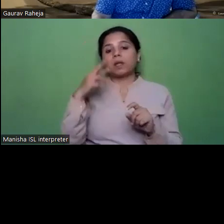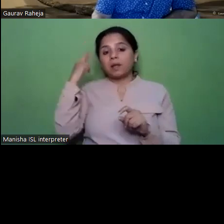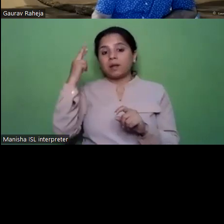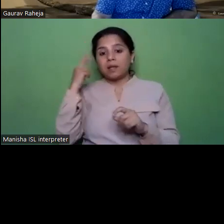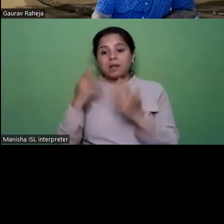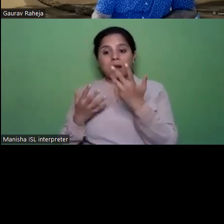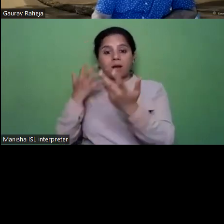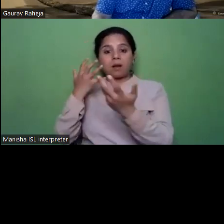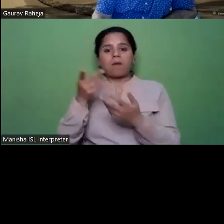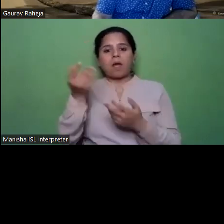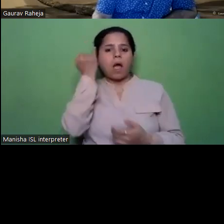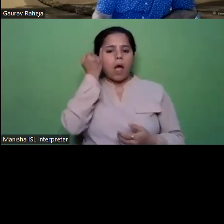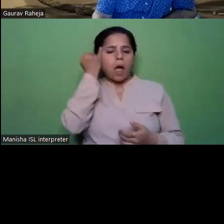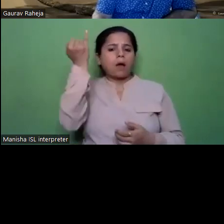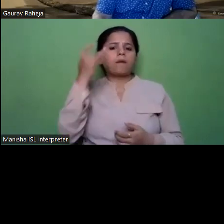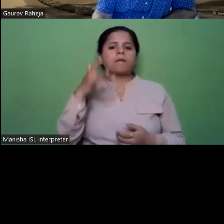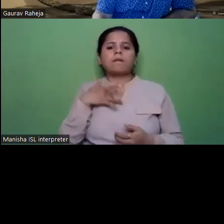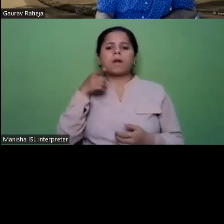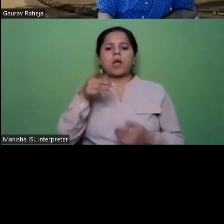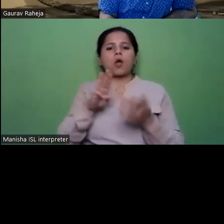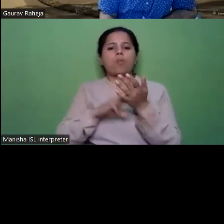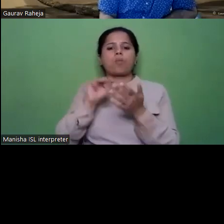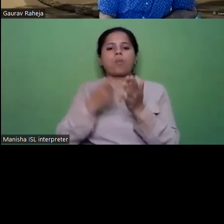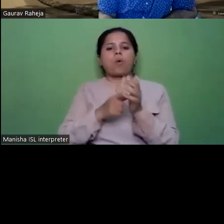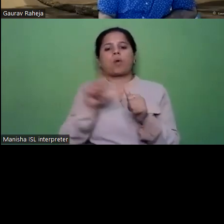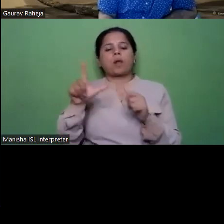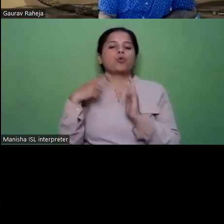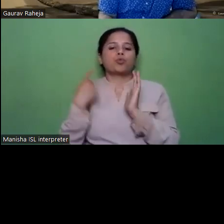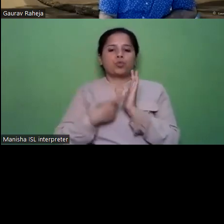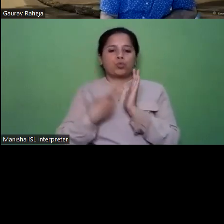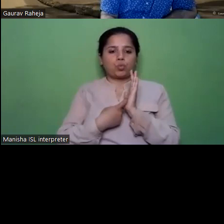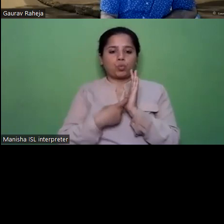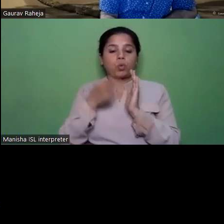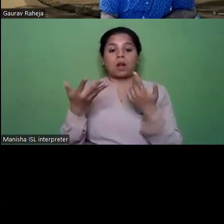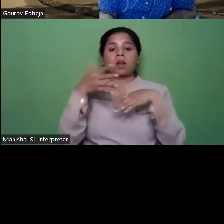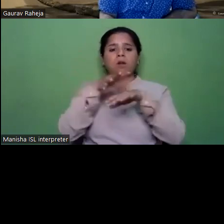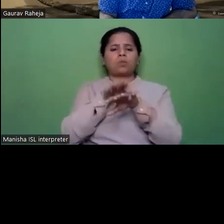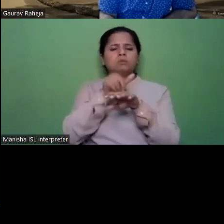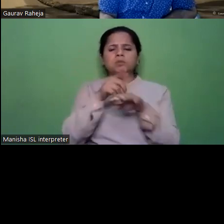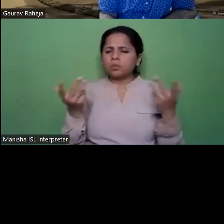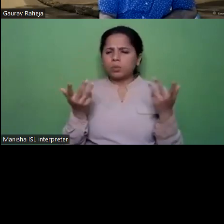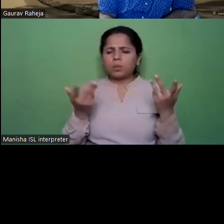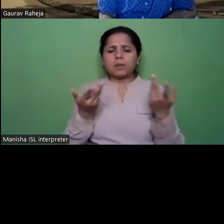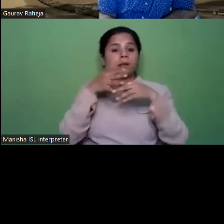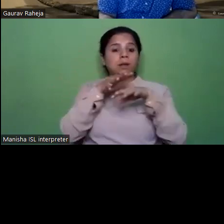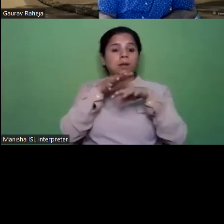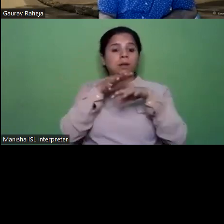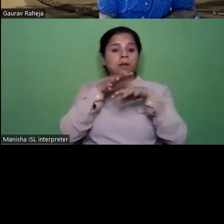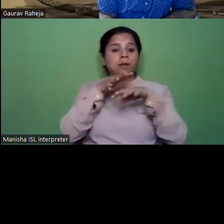is an idea of a moral principle, and inclusion is what? Inclusion is